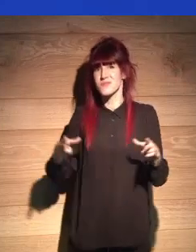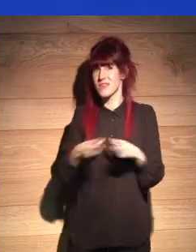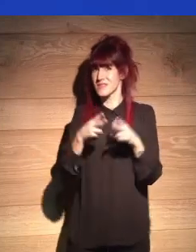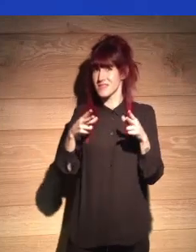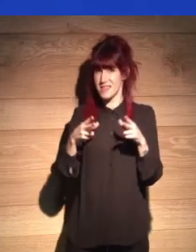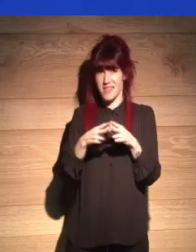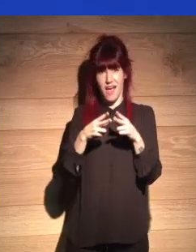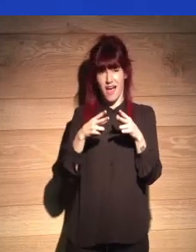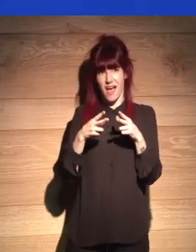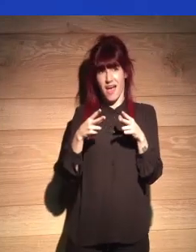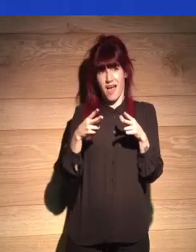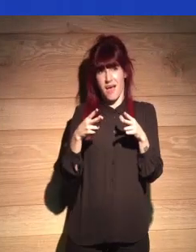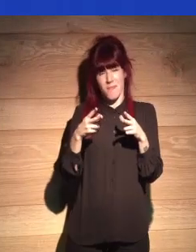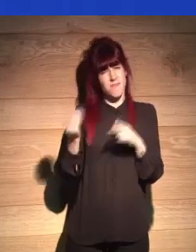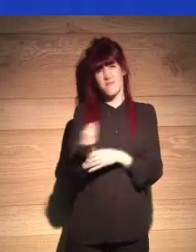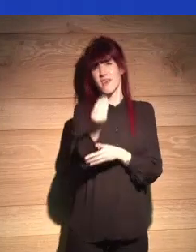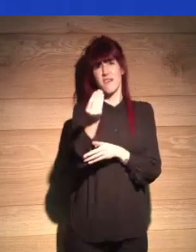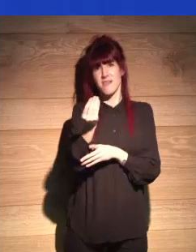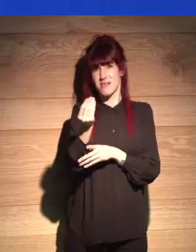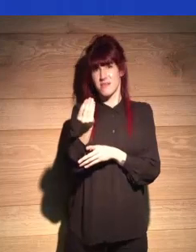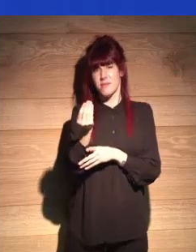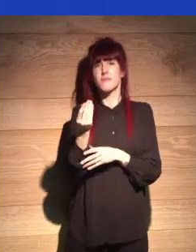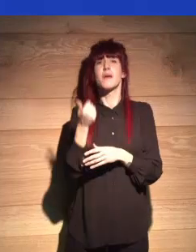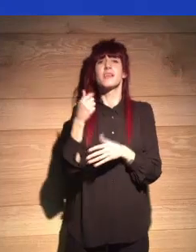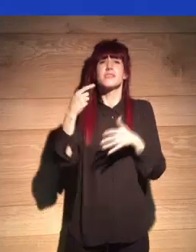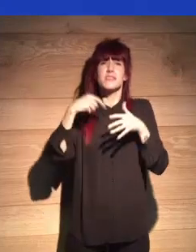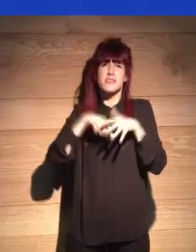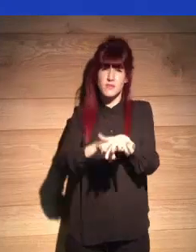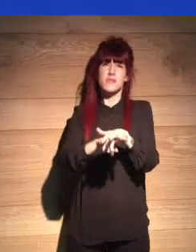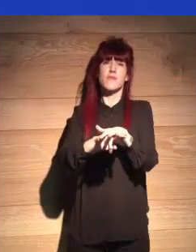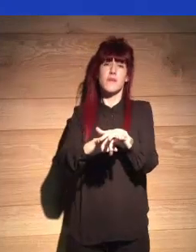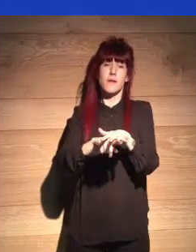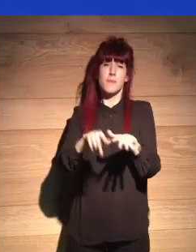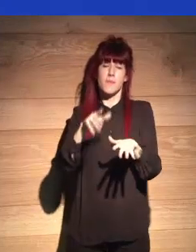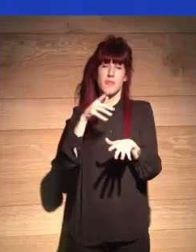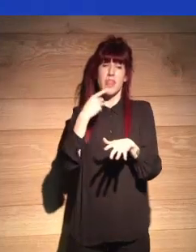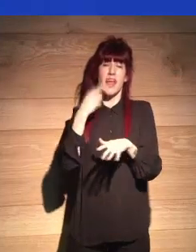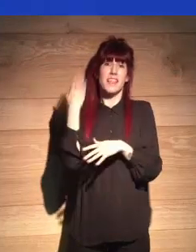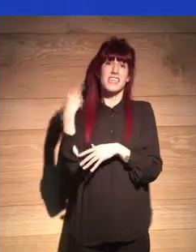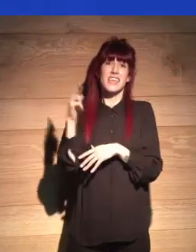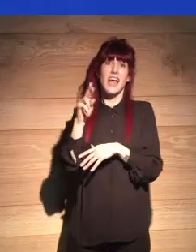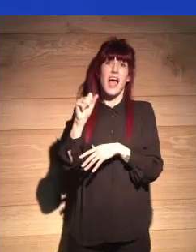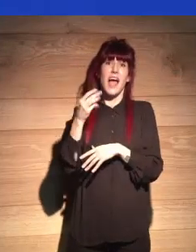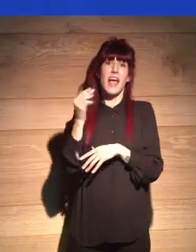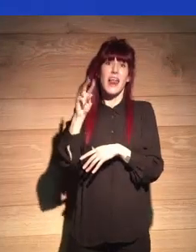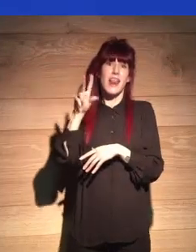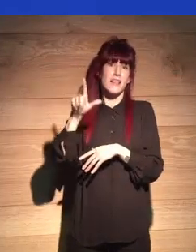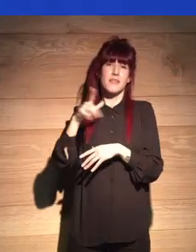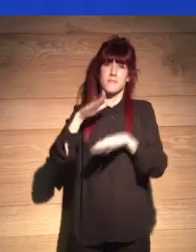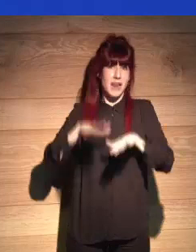to obtain a society that will be much better, more inclusive, because as Raquel said, Jyoti,